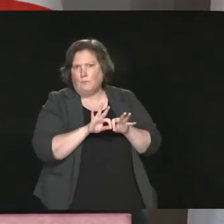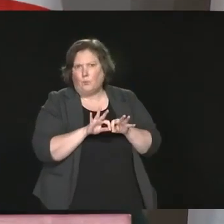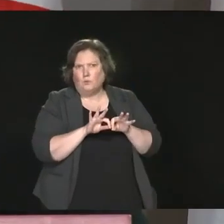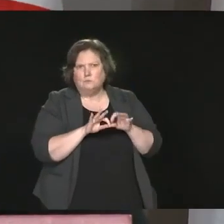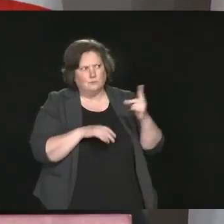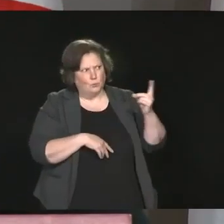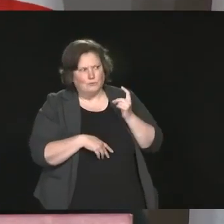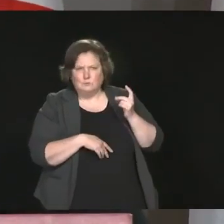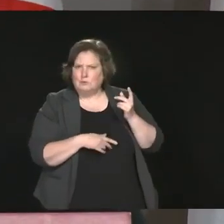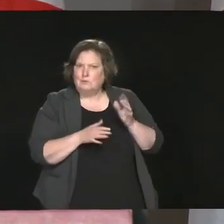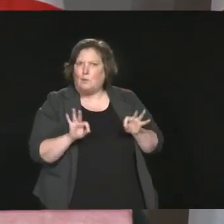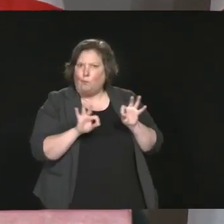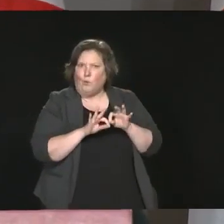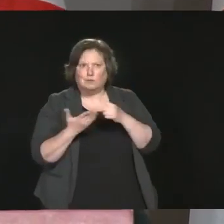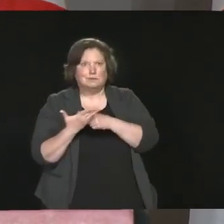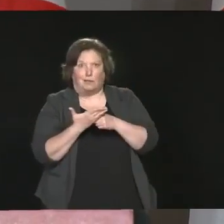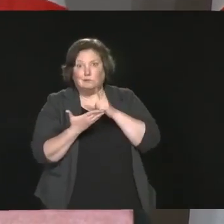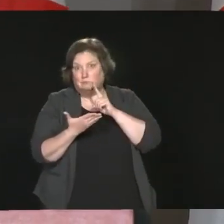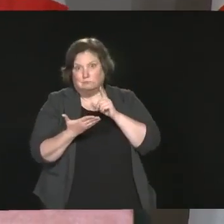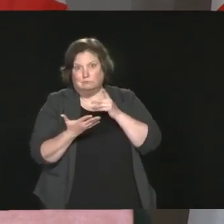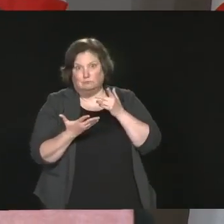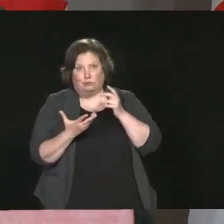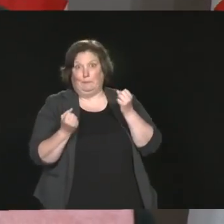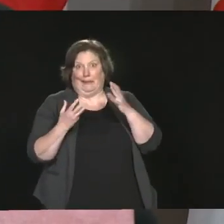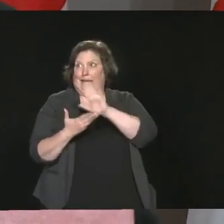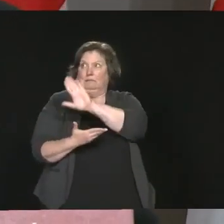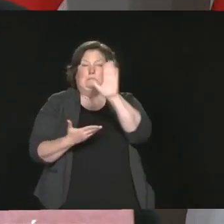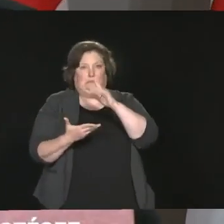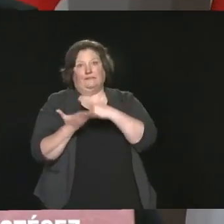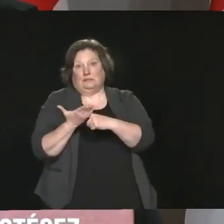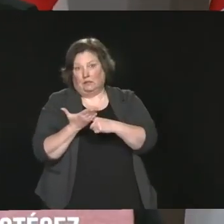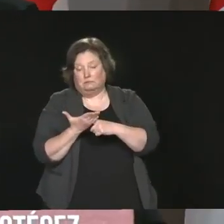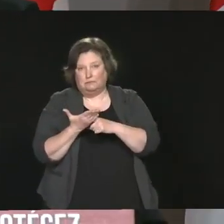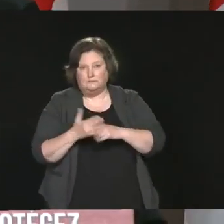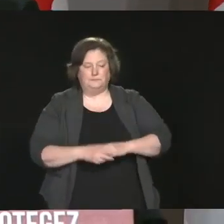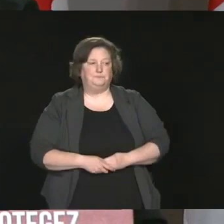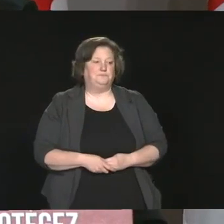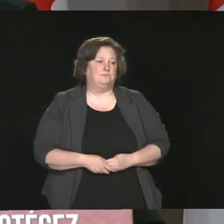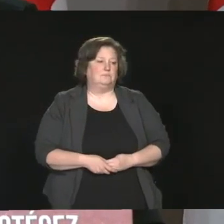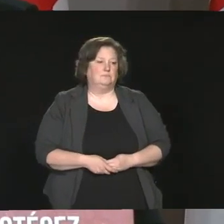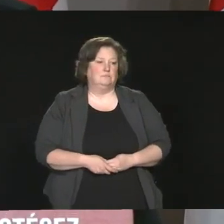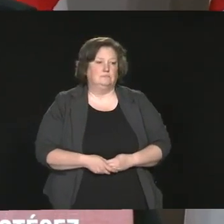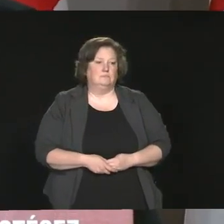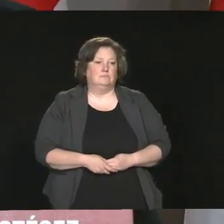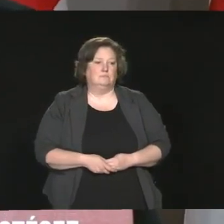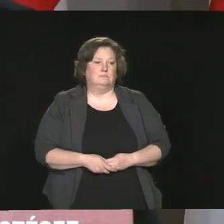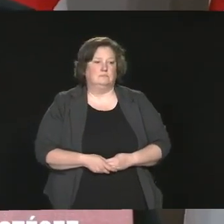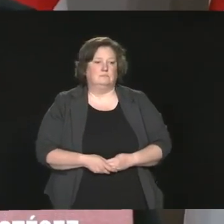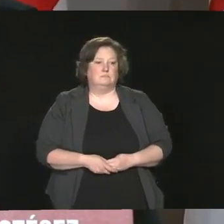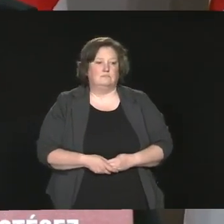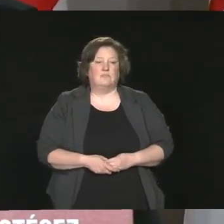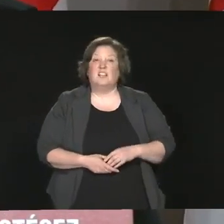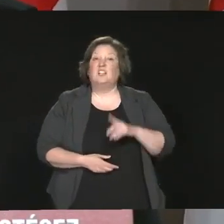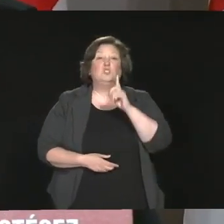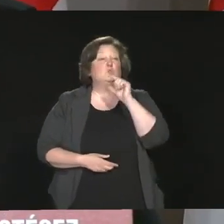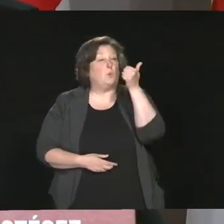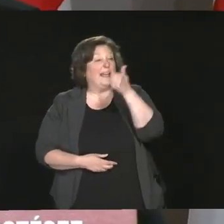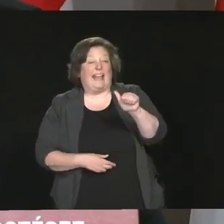Canada. First of all, let me be really clear. I will never defend the indefensible. And where someone